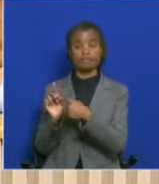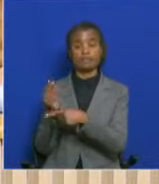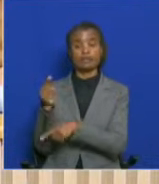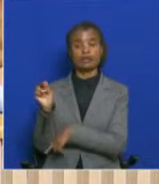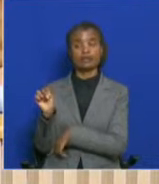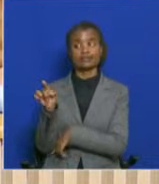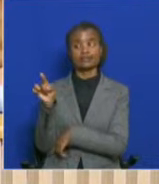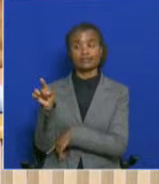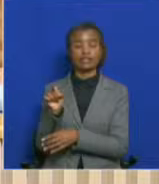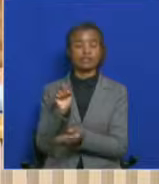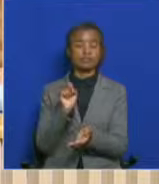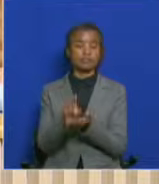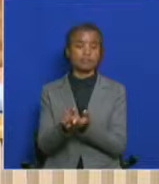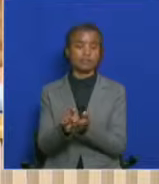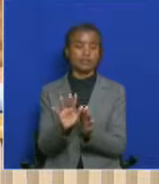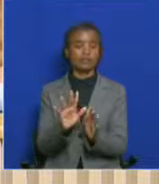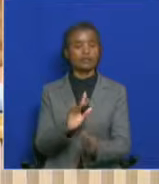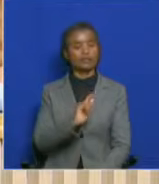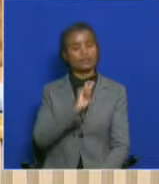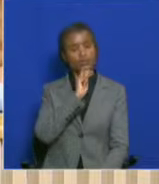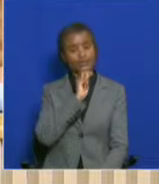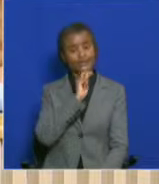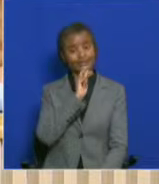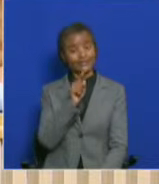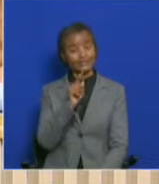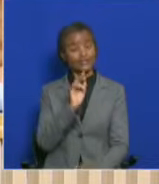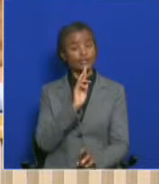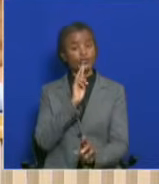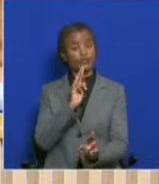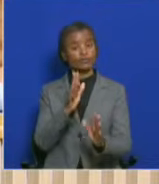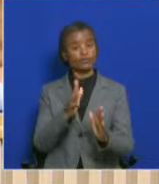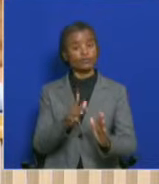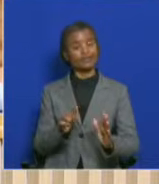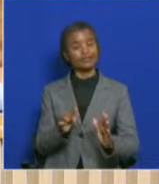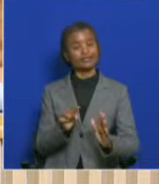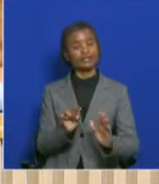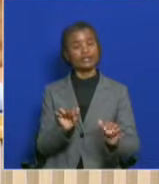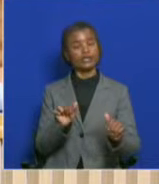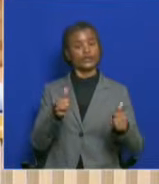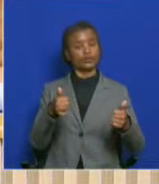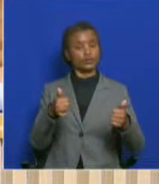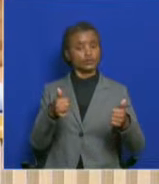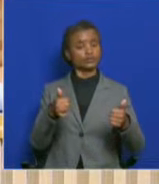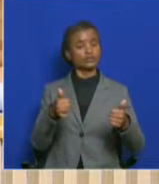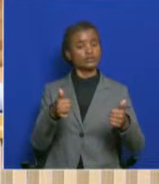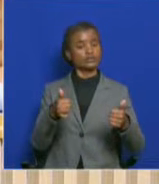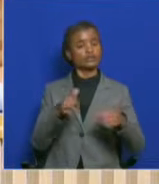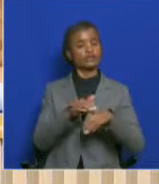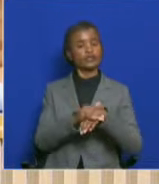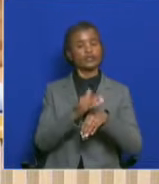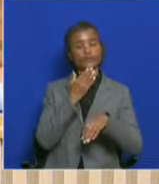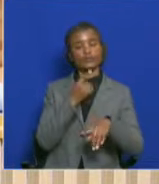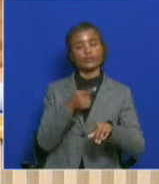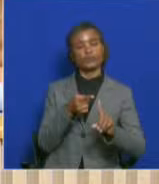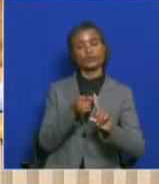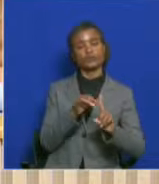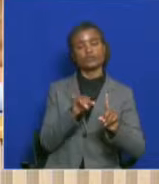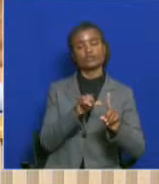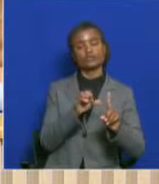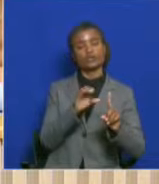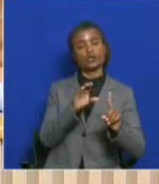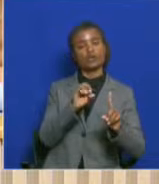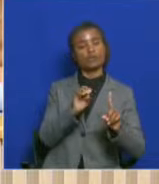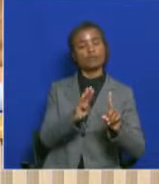response: morning, this journalist is a good friend of Jacobs and Vieri. And